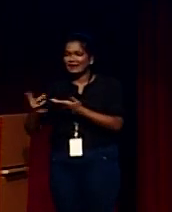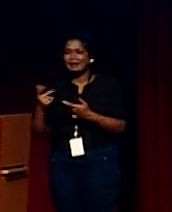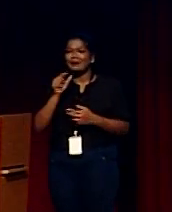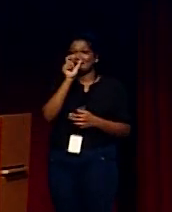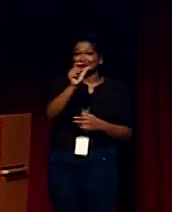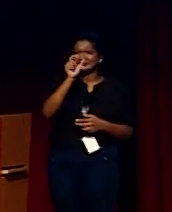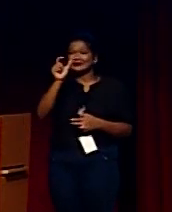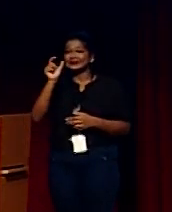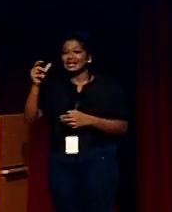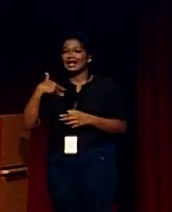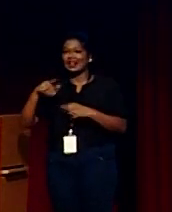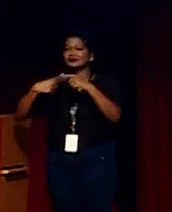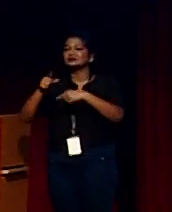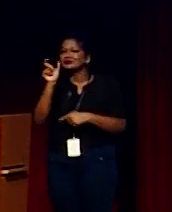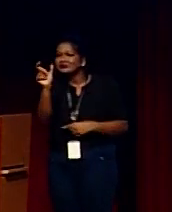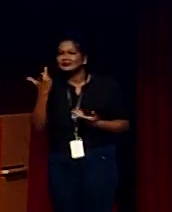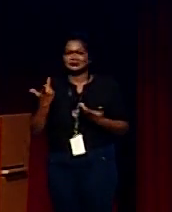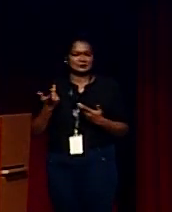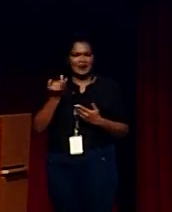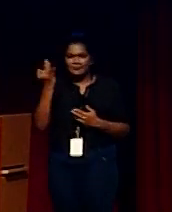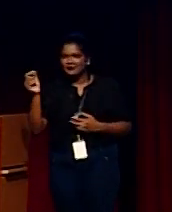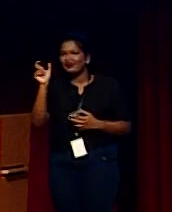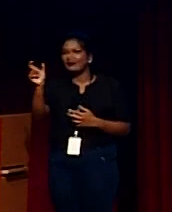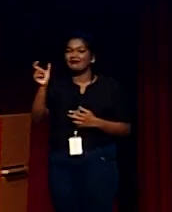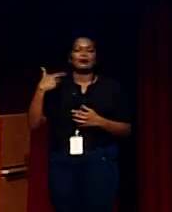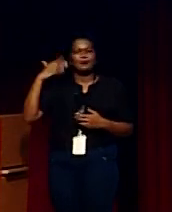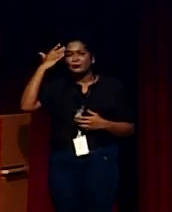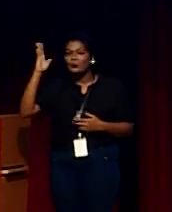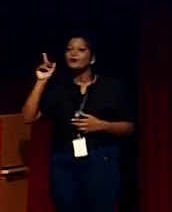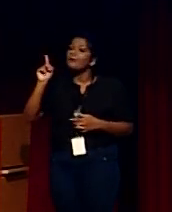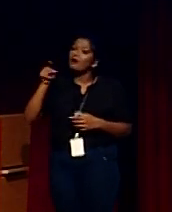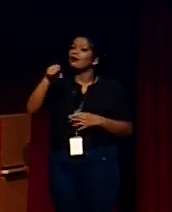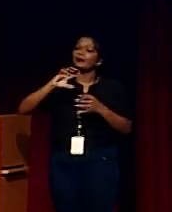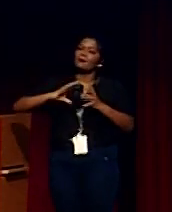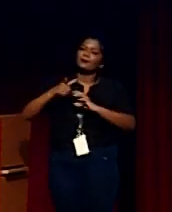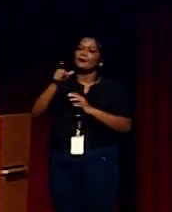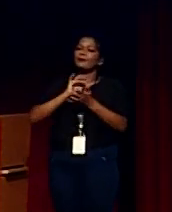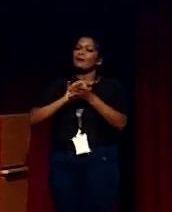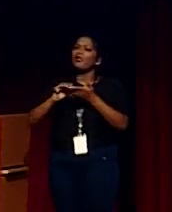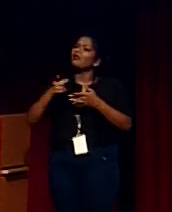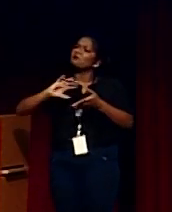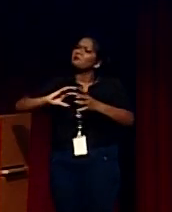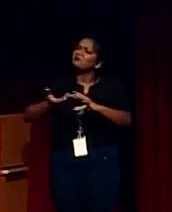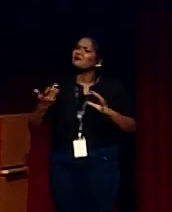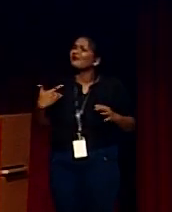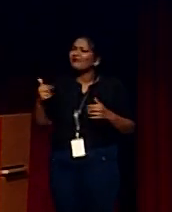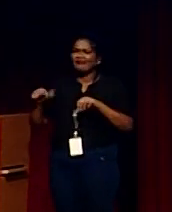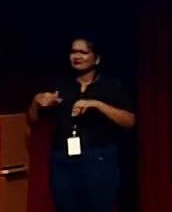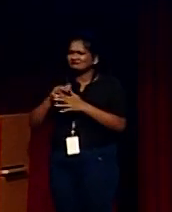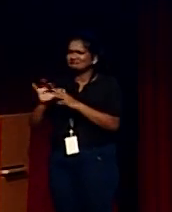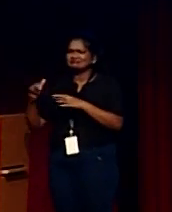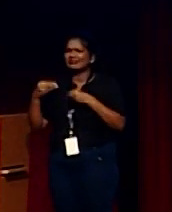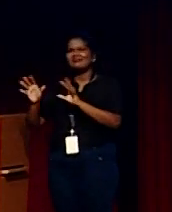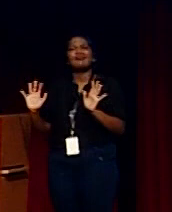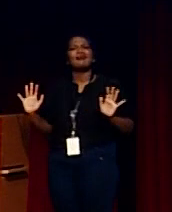is a capital letter. The next character is actually a number. In 8-dot Brailles, you don't have to do that anymore, right? As computer scientists, of